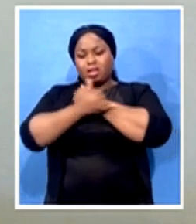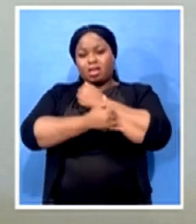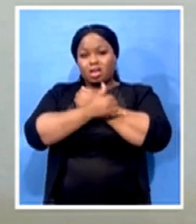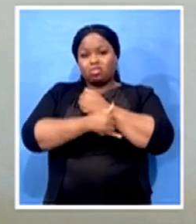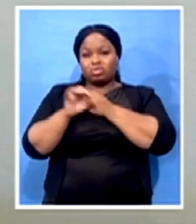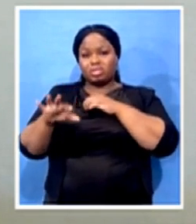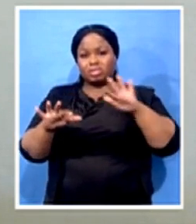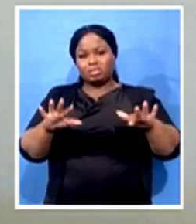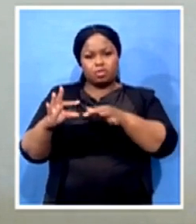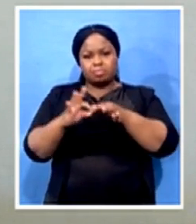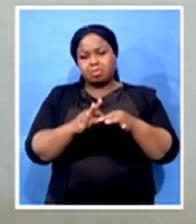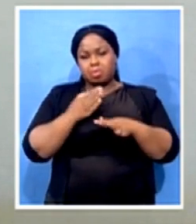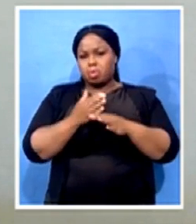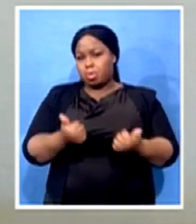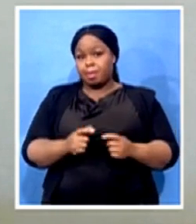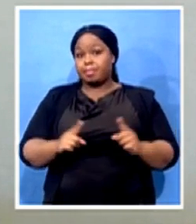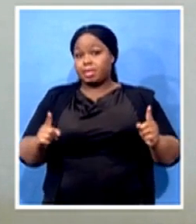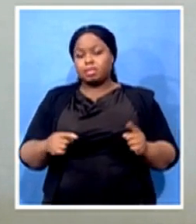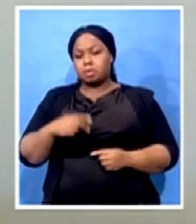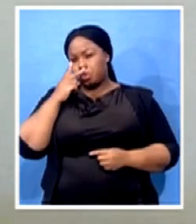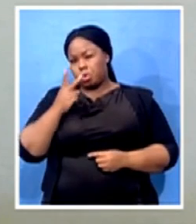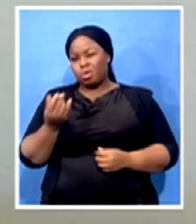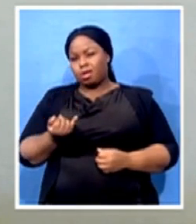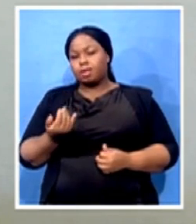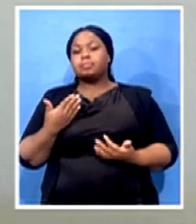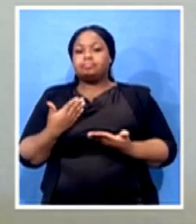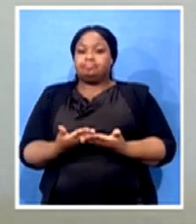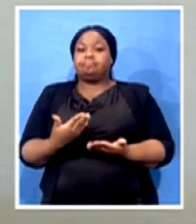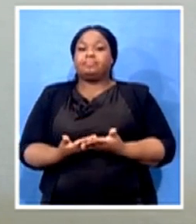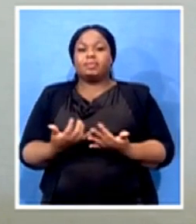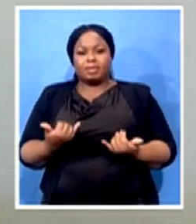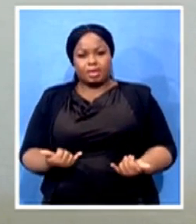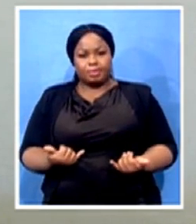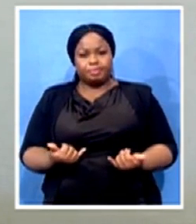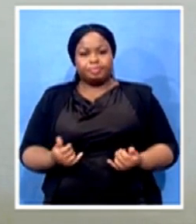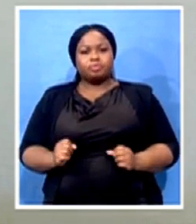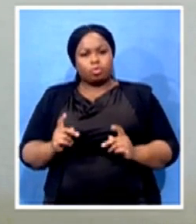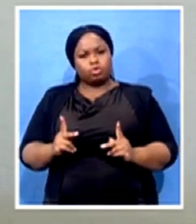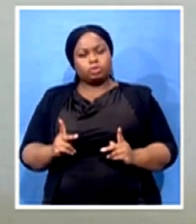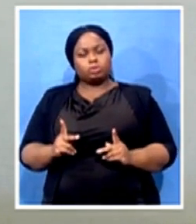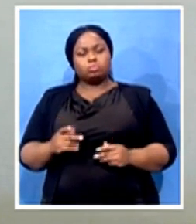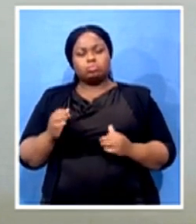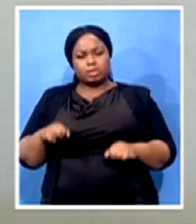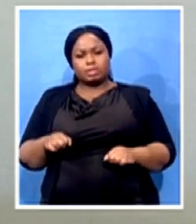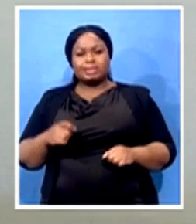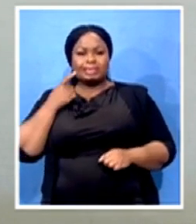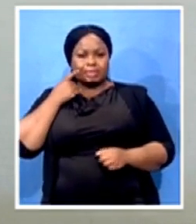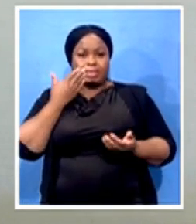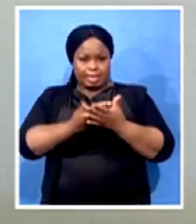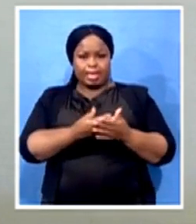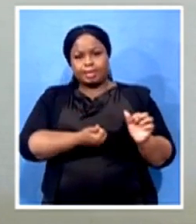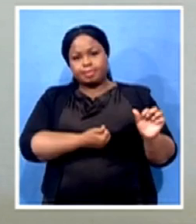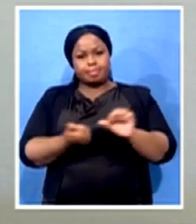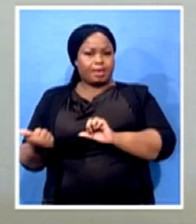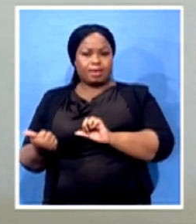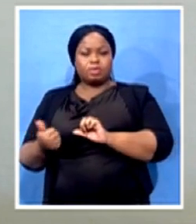it appears that, well, the chances are quite huge that he might be extradited in South Africa together with